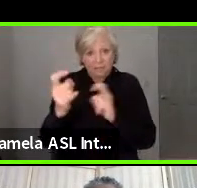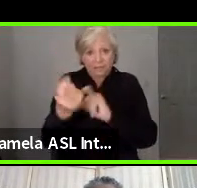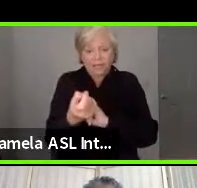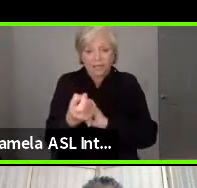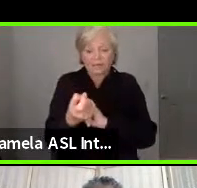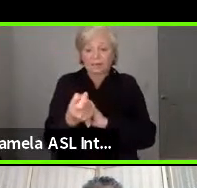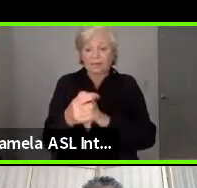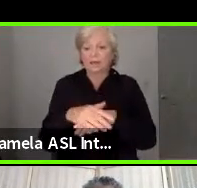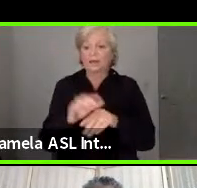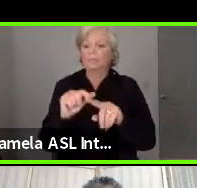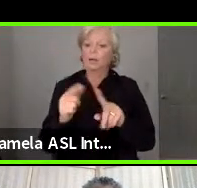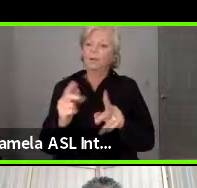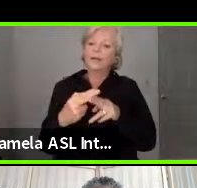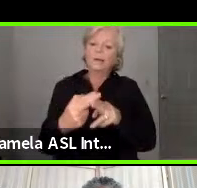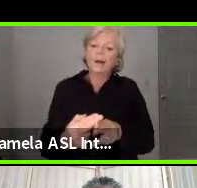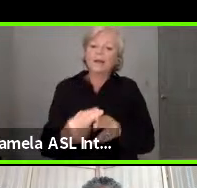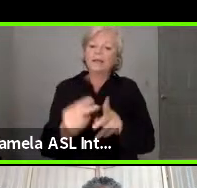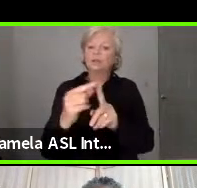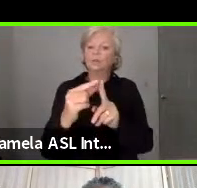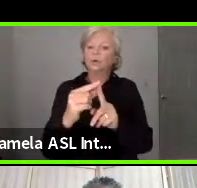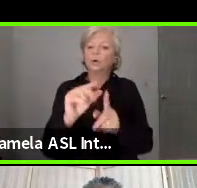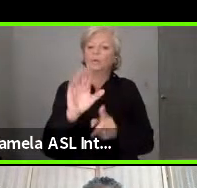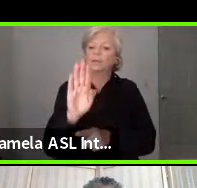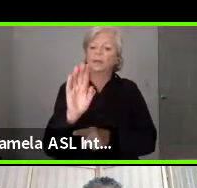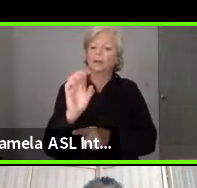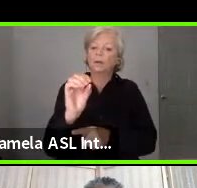because that's the booster in the authorization.